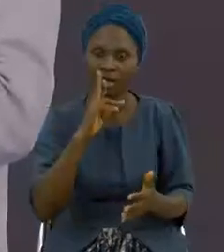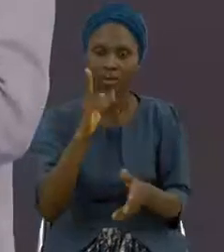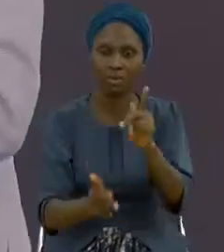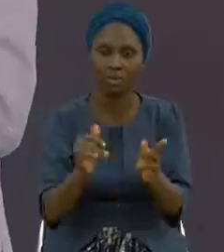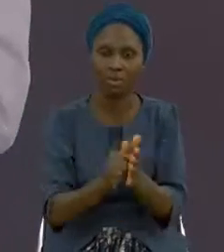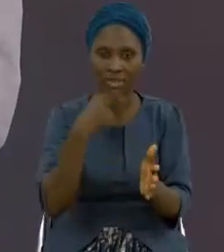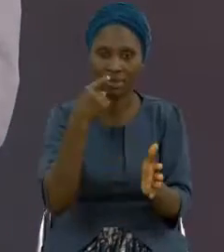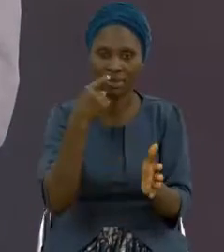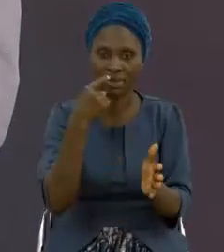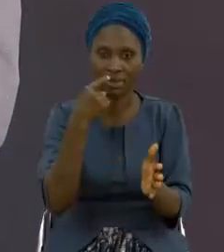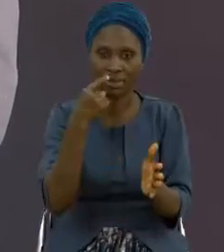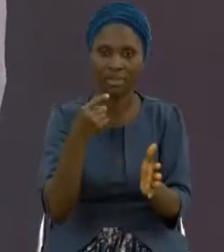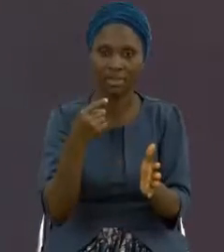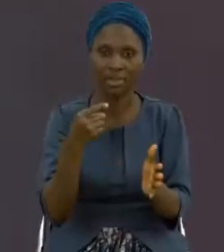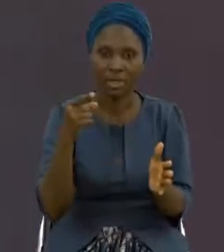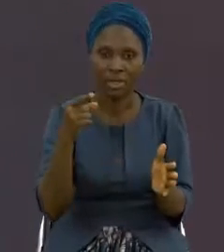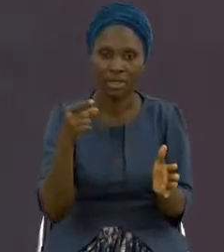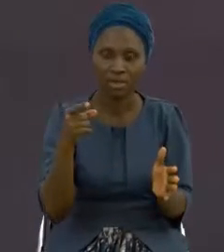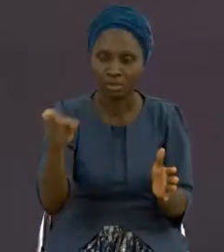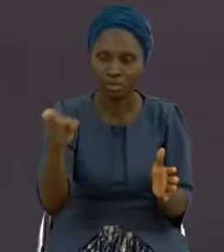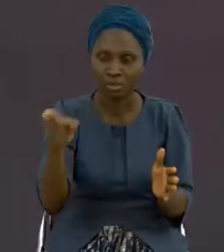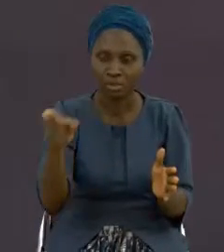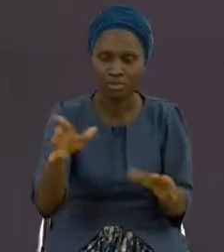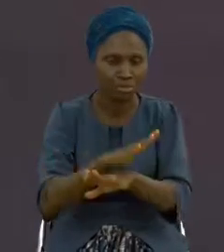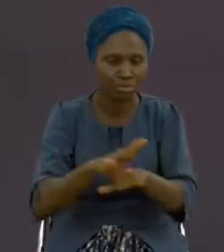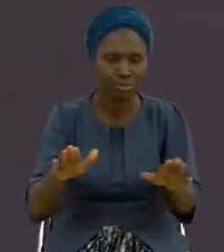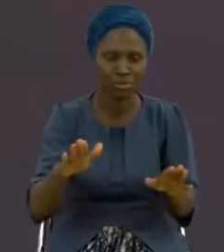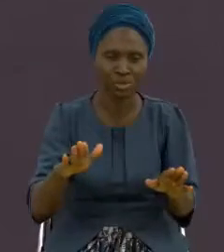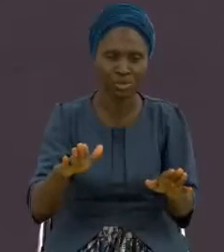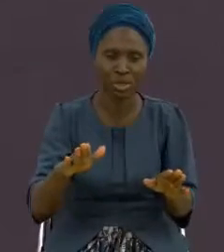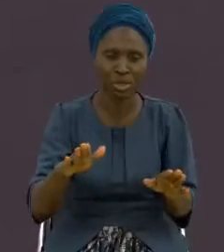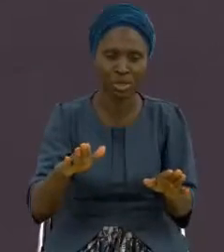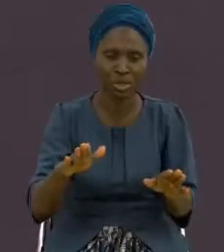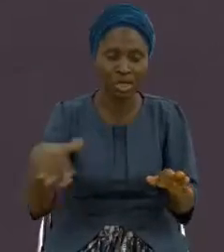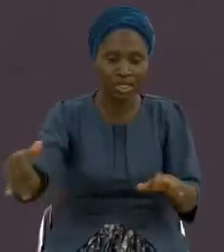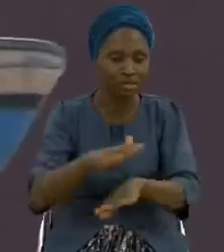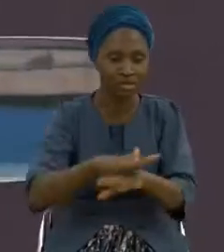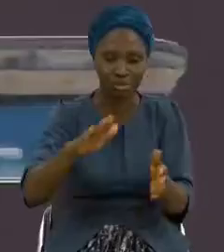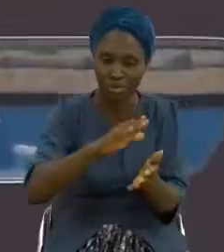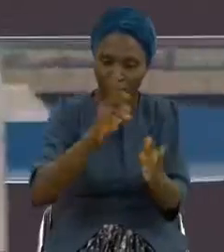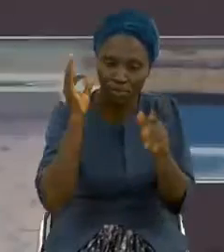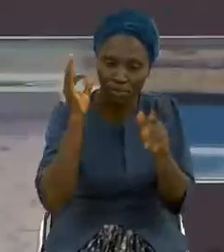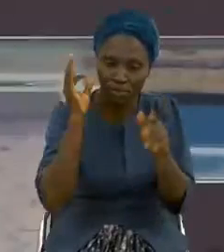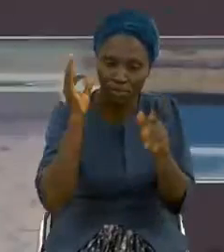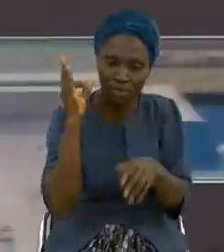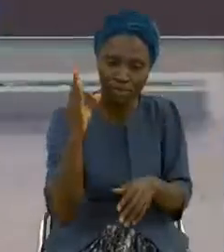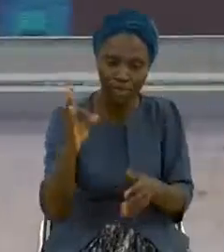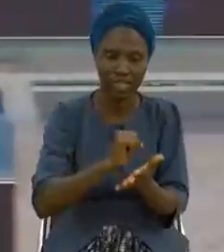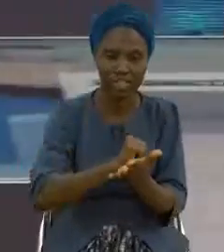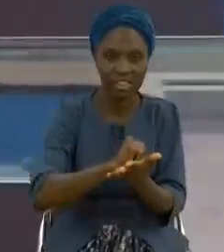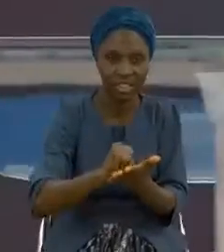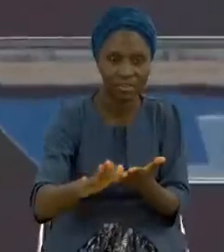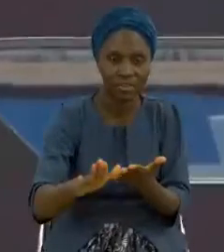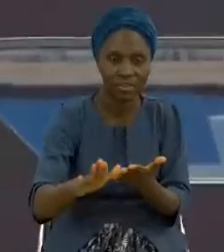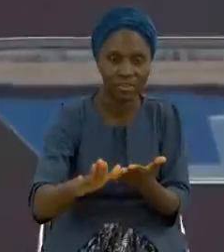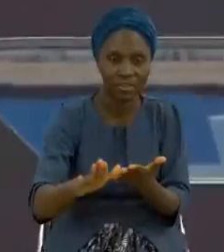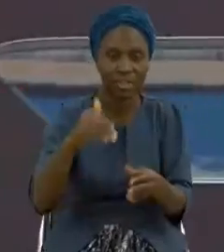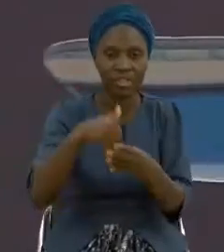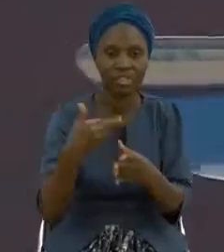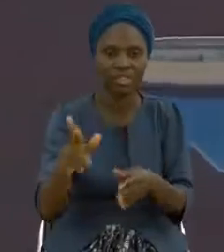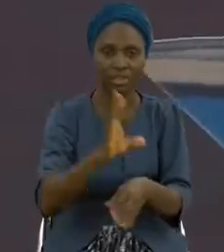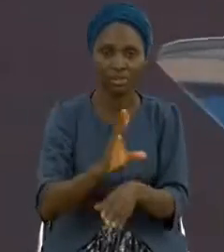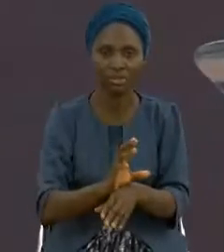in their church, and Christ is offering them, he said, I died for